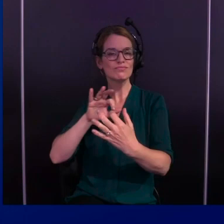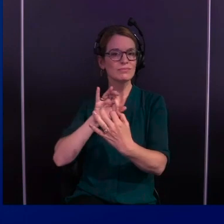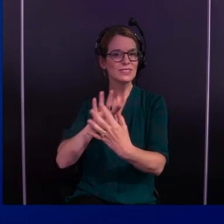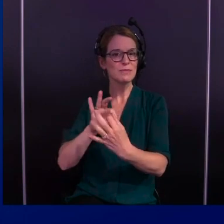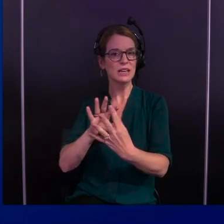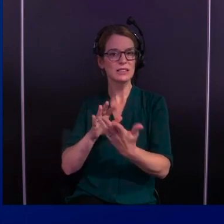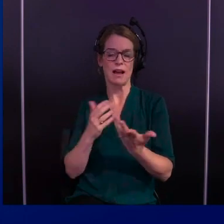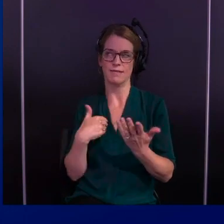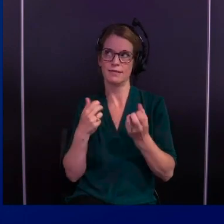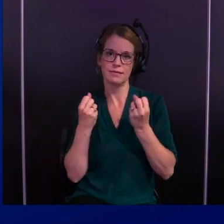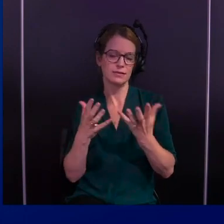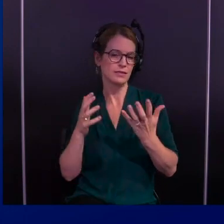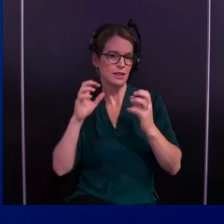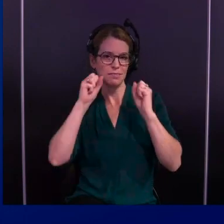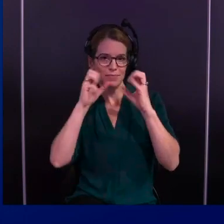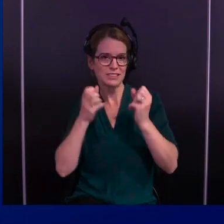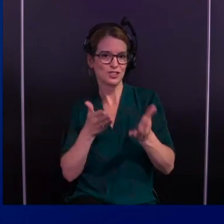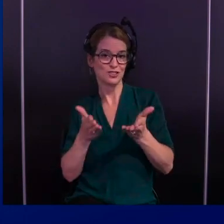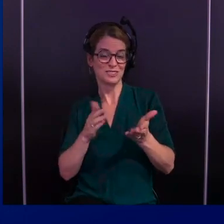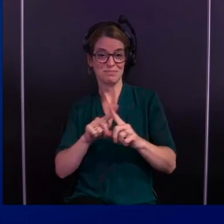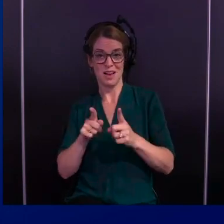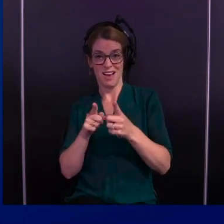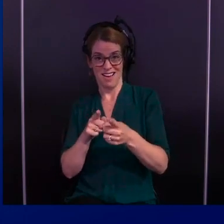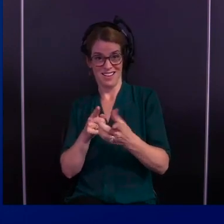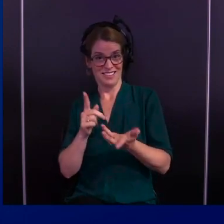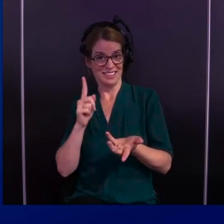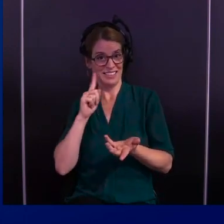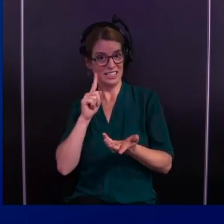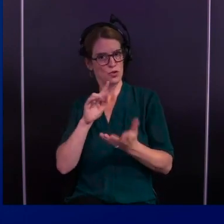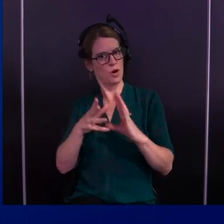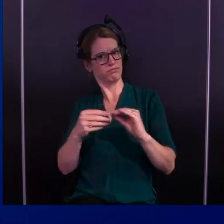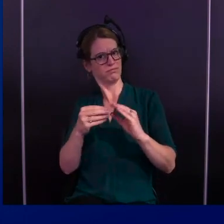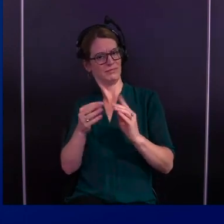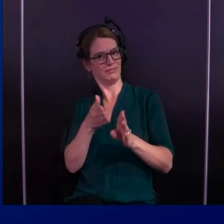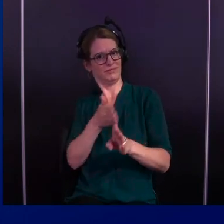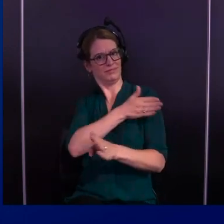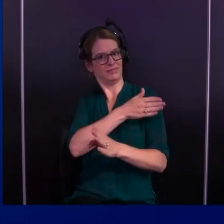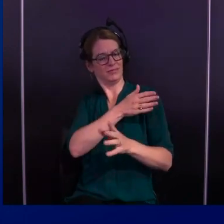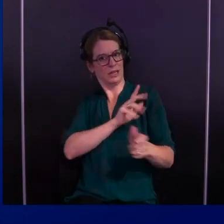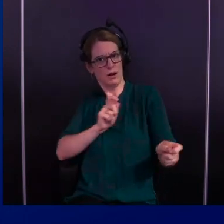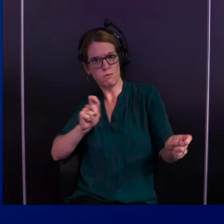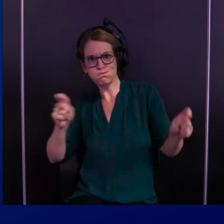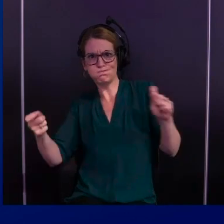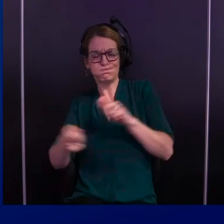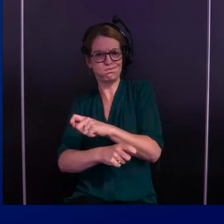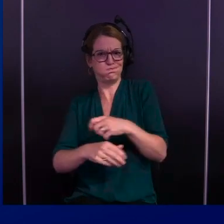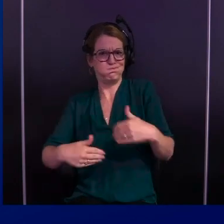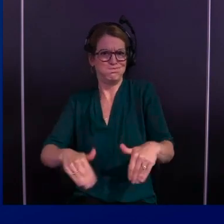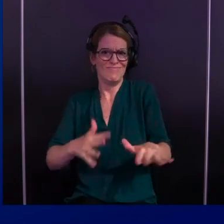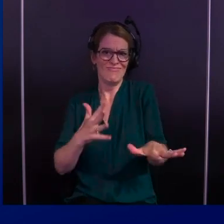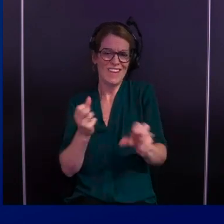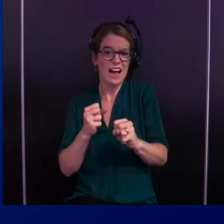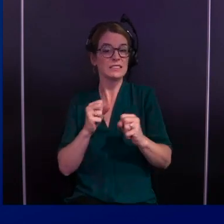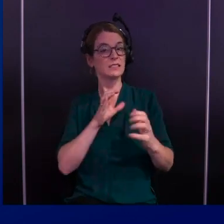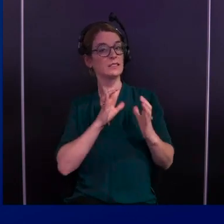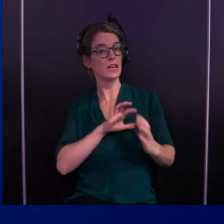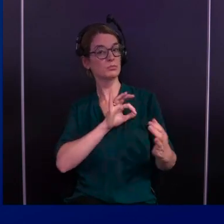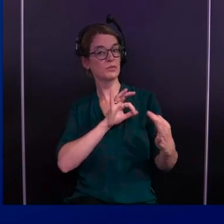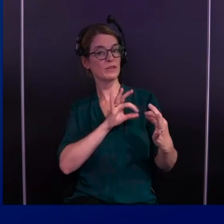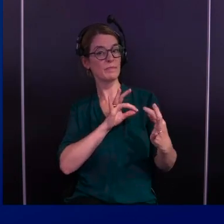But just from hearing where this was not that long ago to now, it's just incredible to hear how that customer feedback has been worked